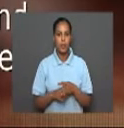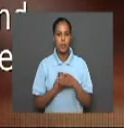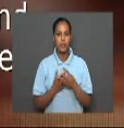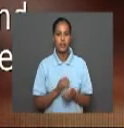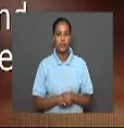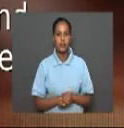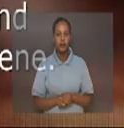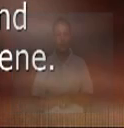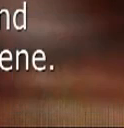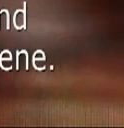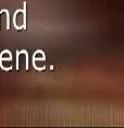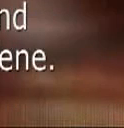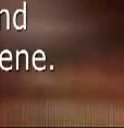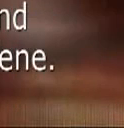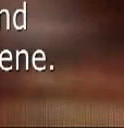Begin.